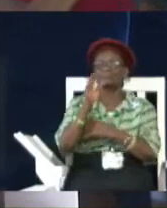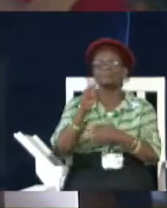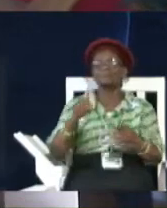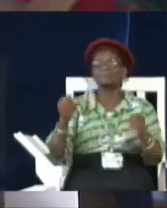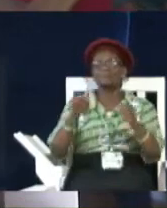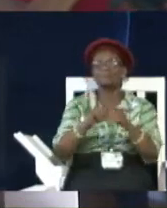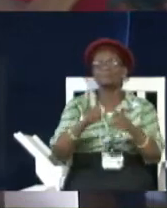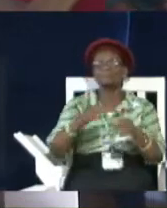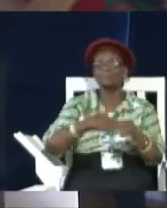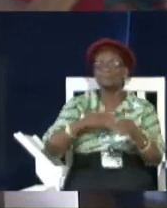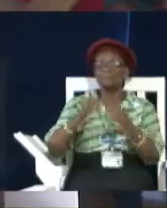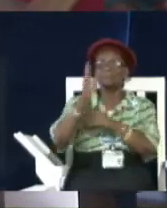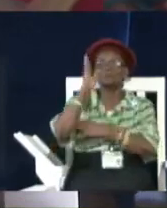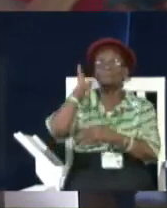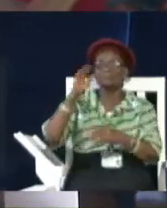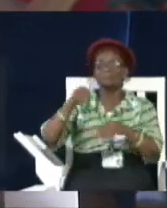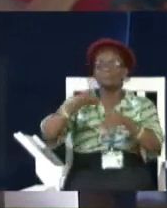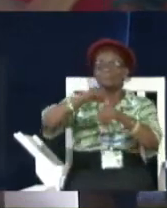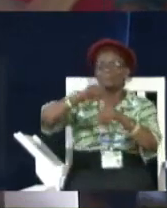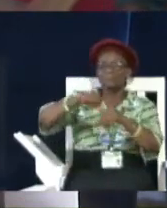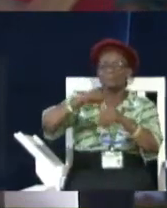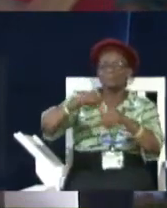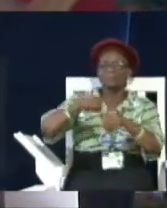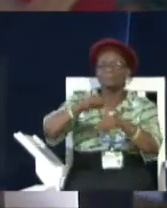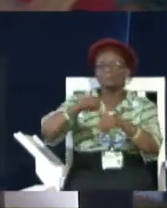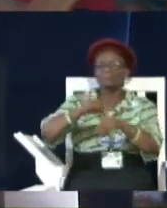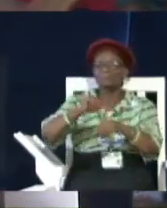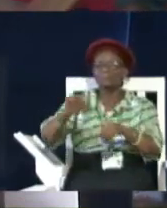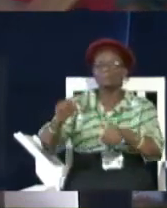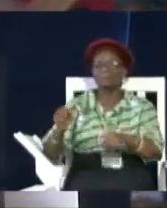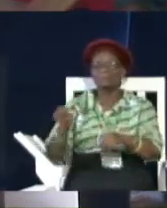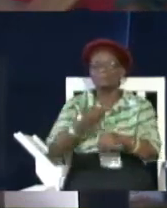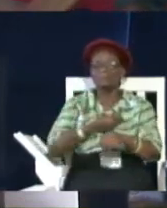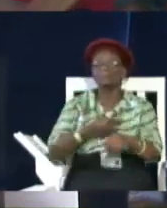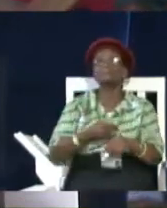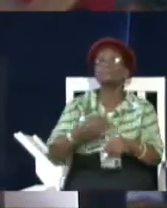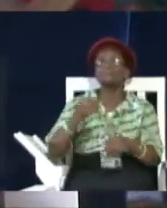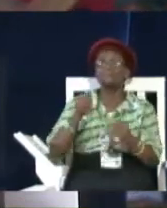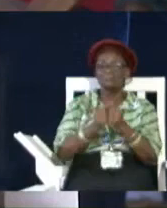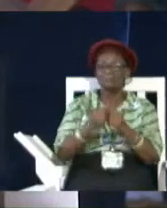of gladness. So if you are here